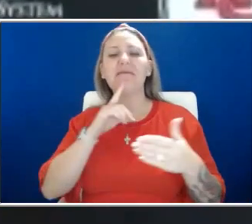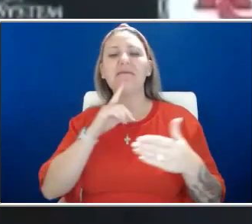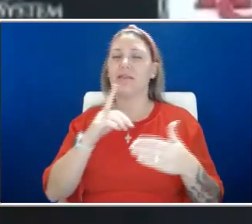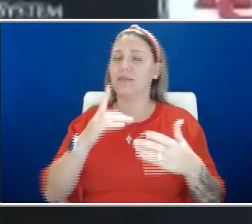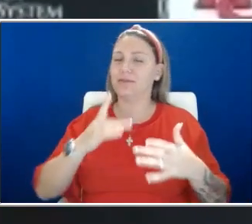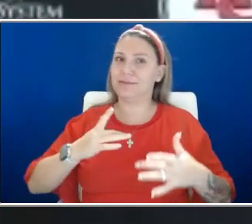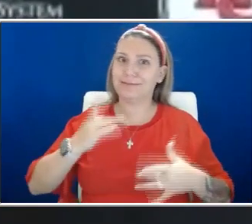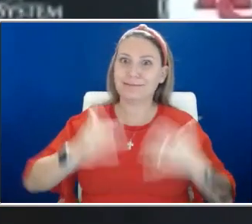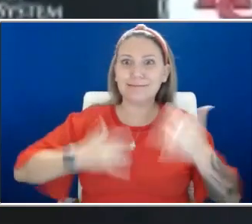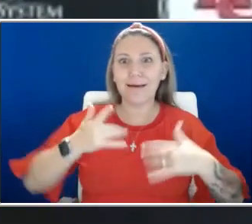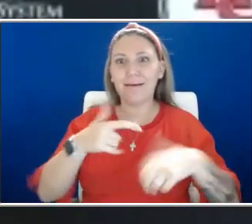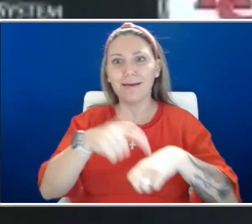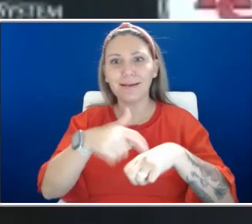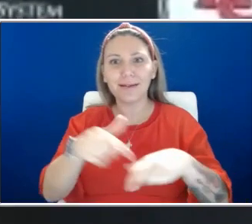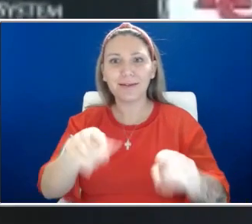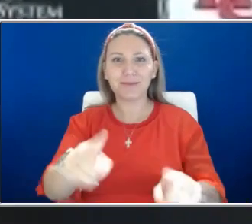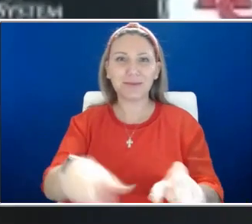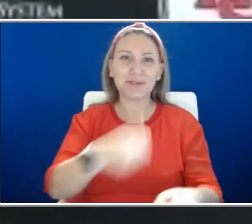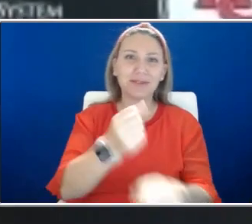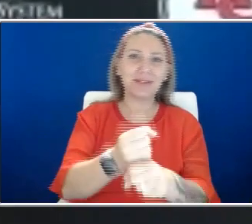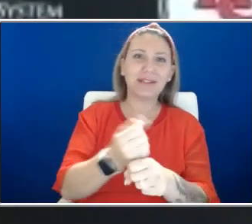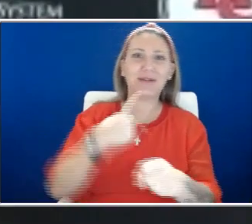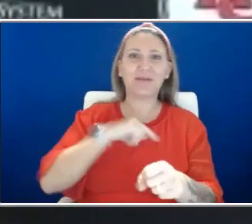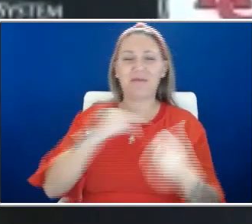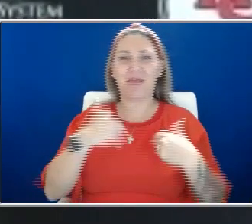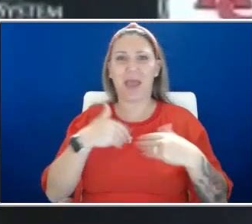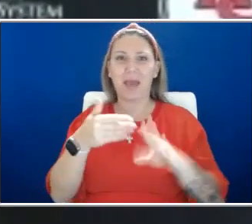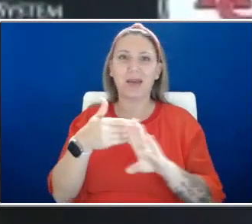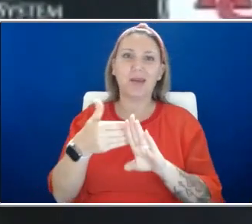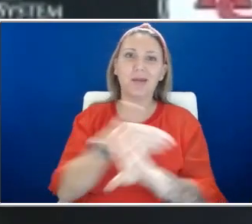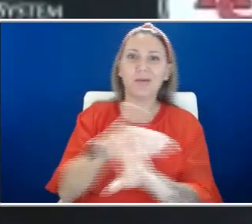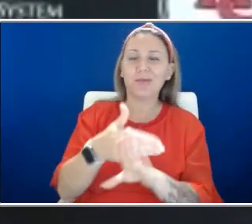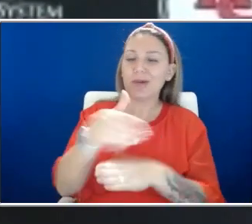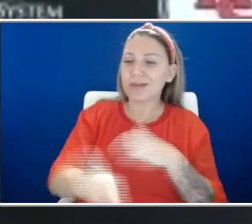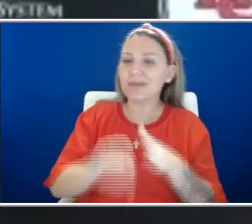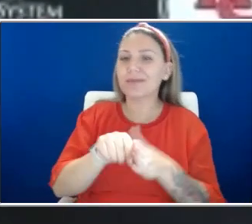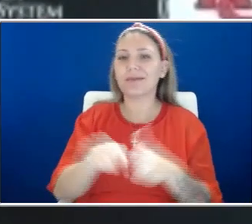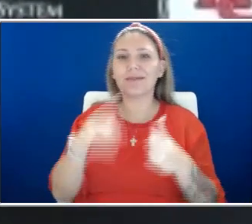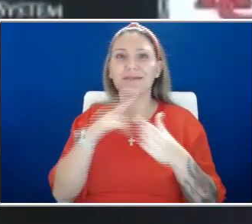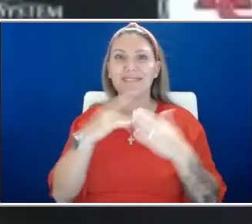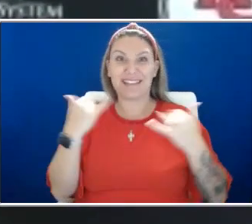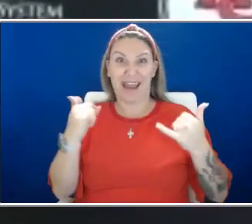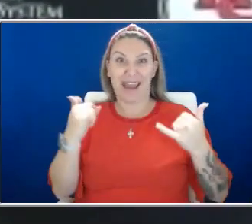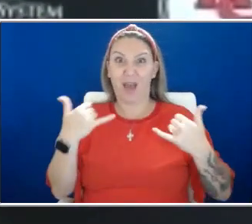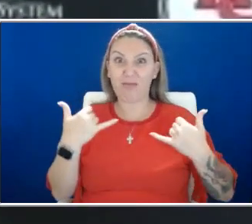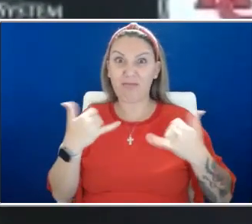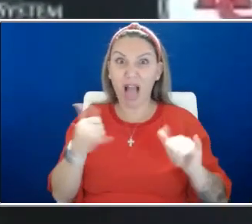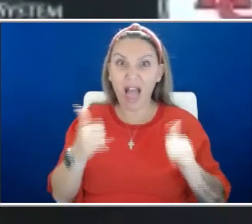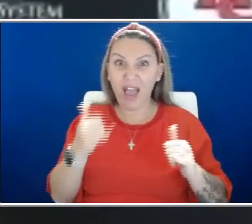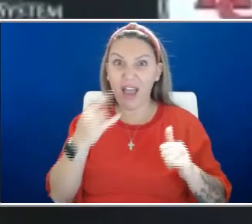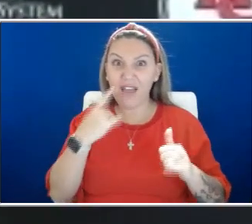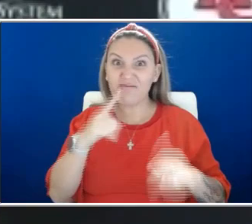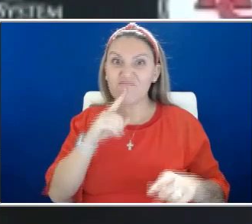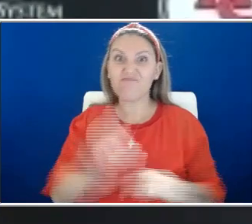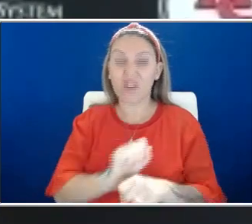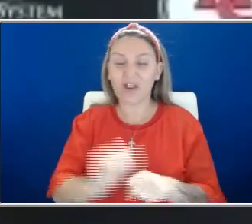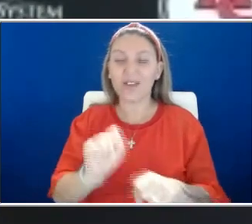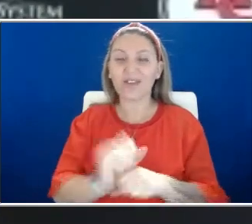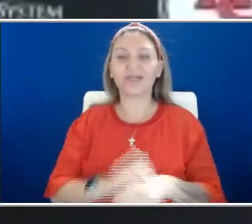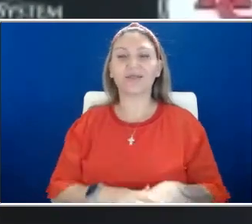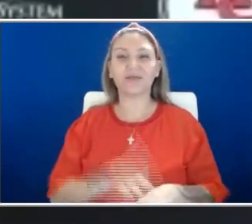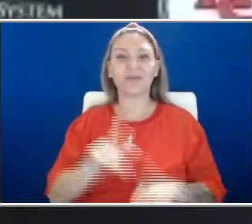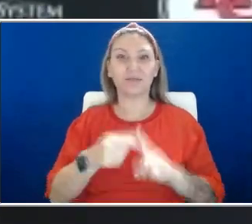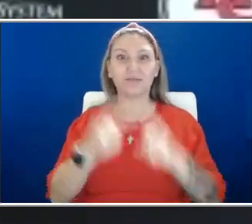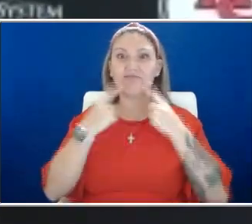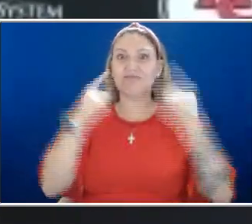just because we've gone through the preseason and it's time to play for real. And when you've had the success we've